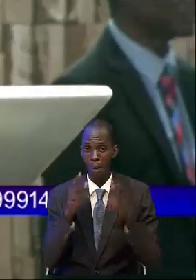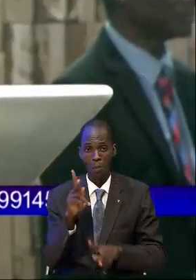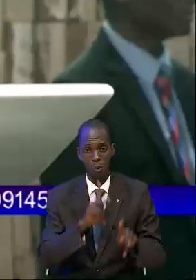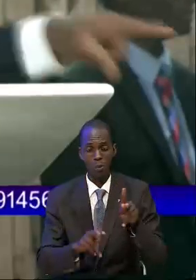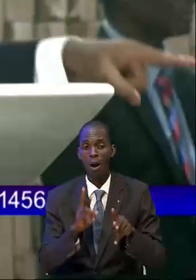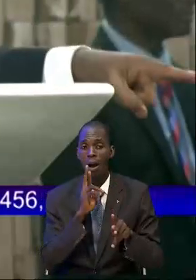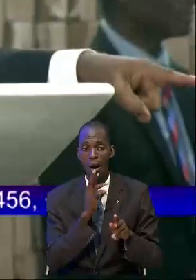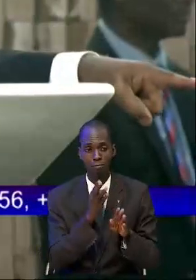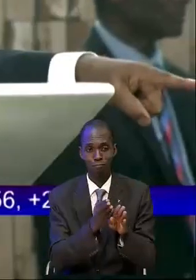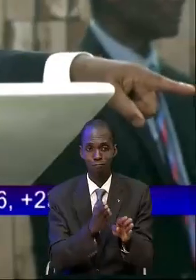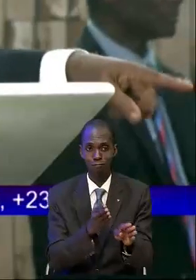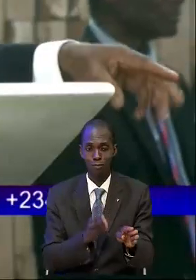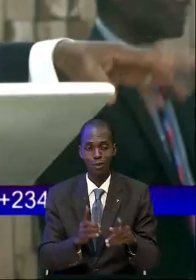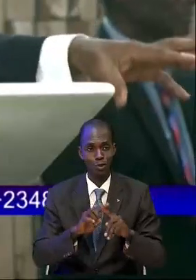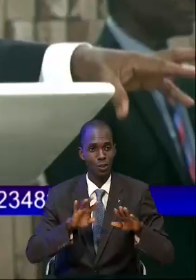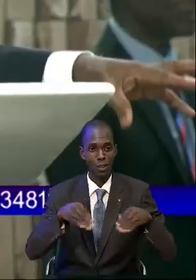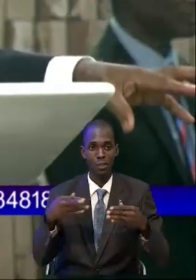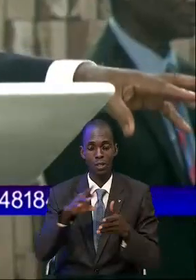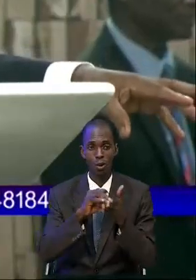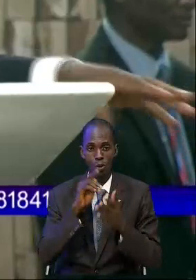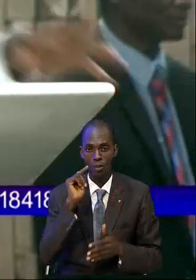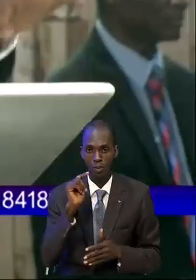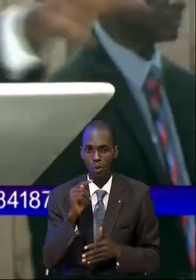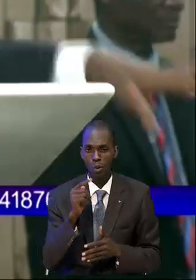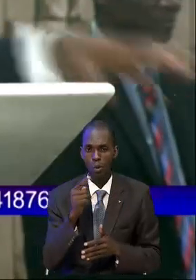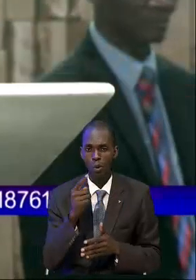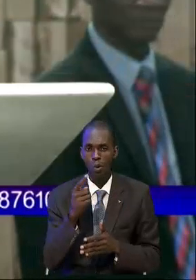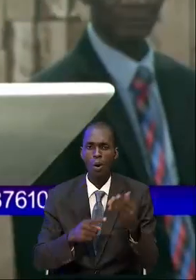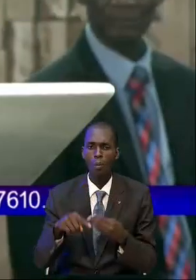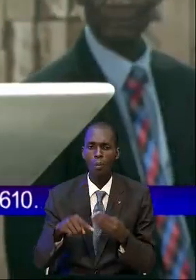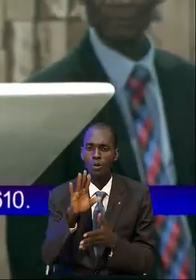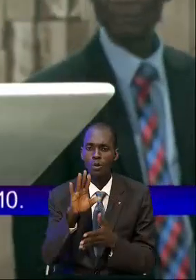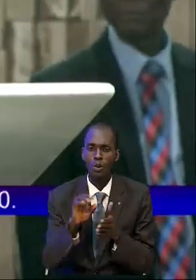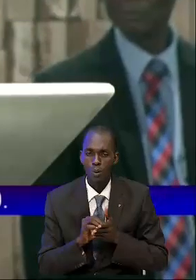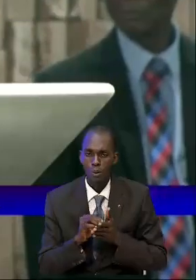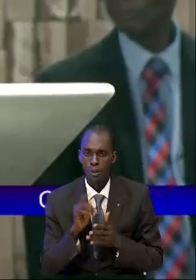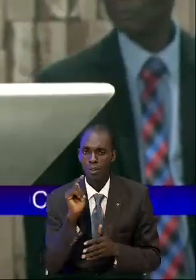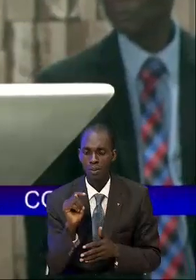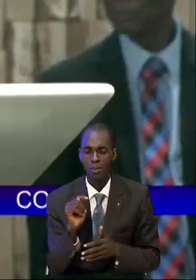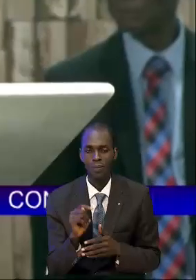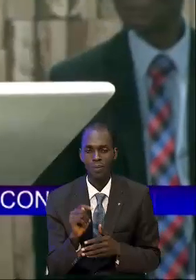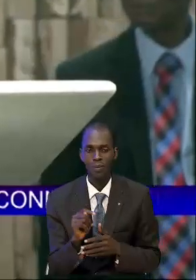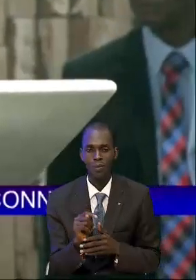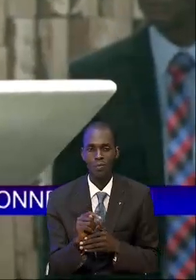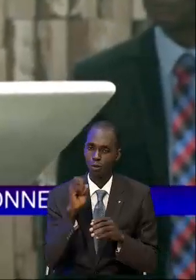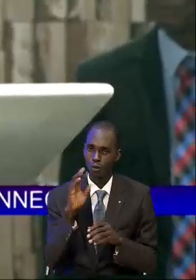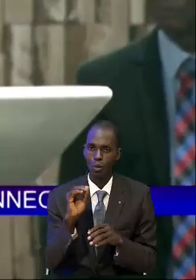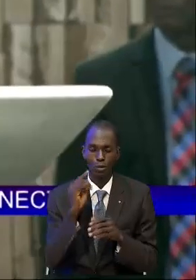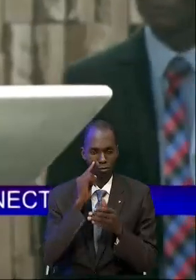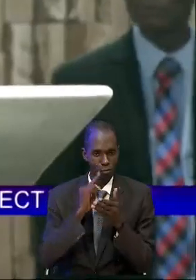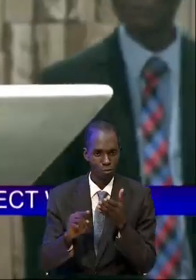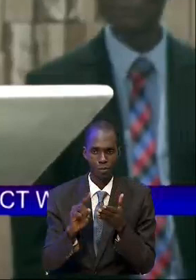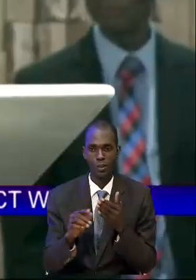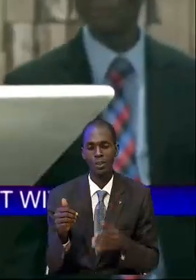Nobody should be a spectator. Come to all six. Many people are there already, but come and join them. Let's hear your. Tonight is the